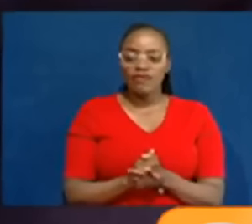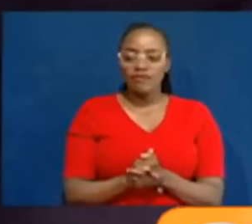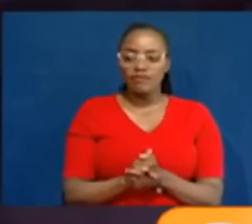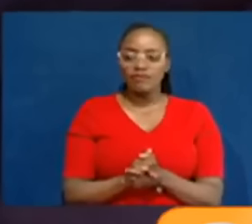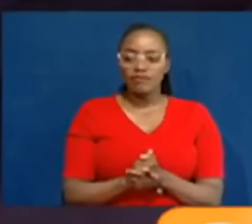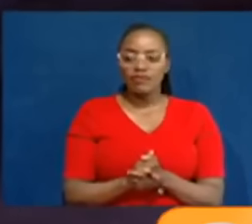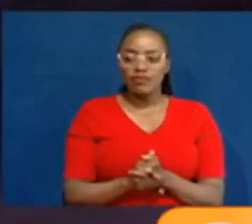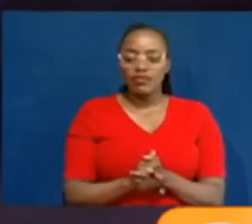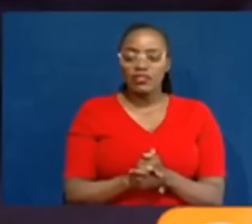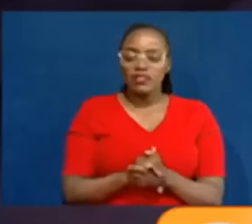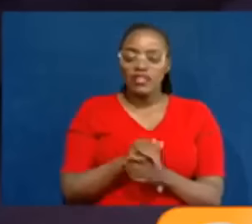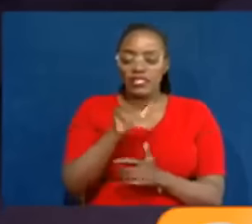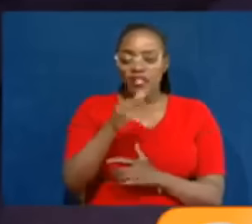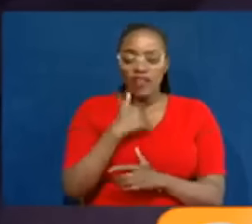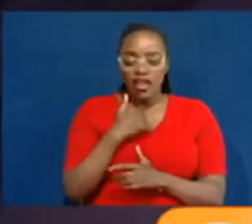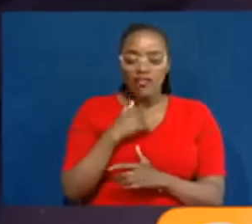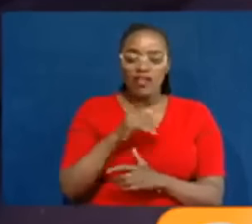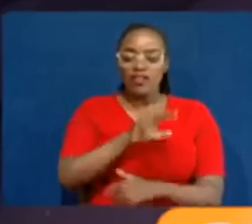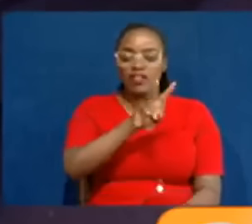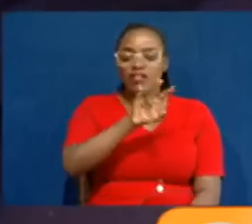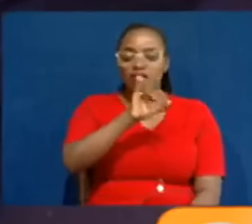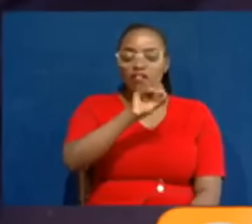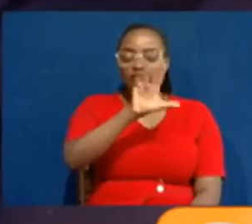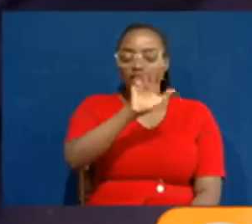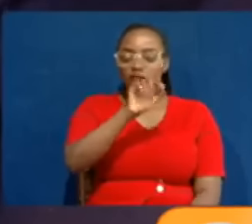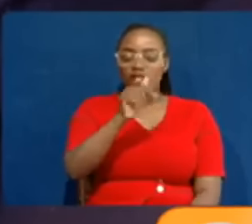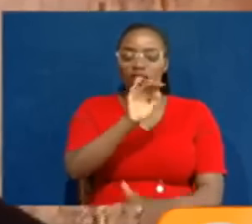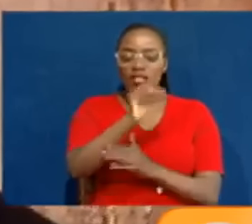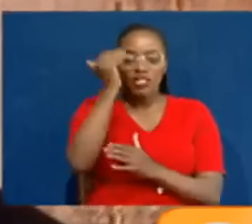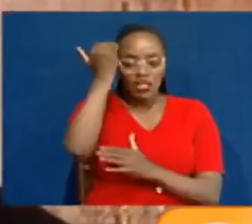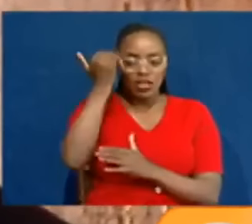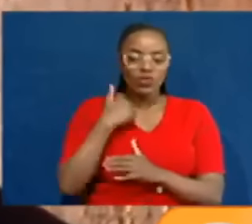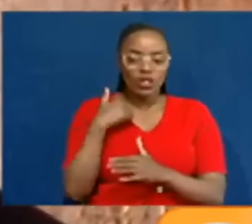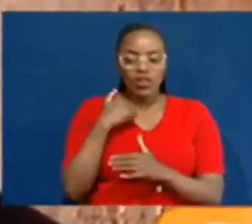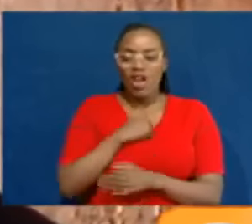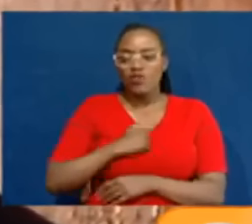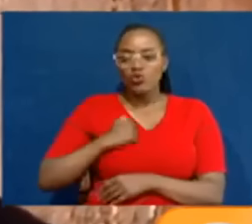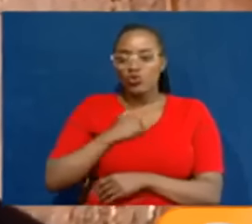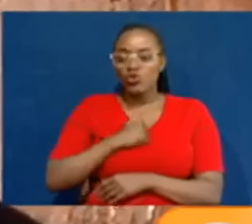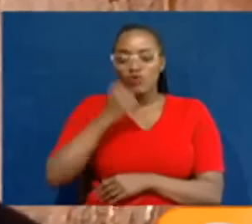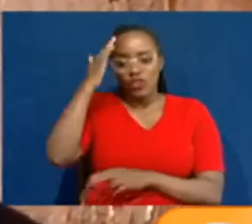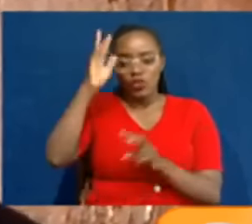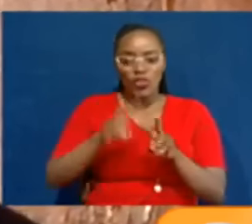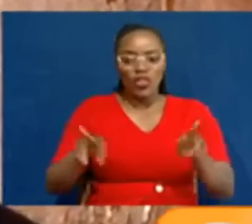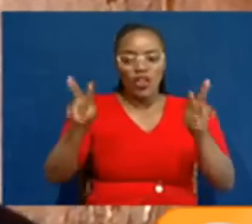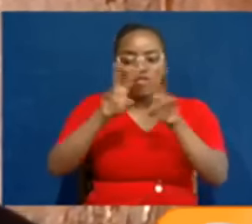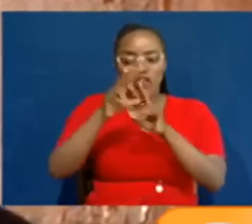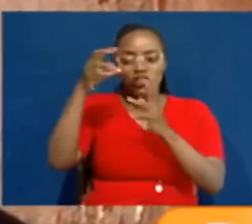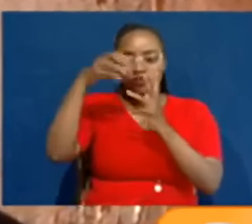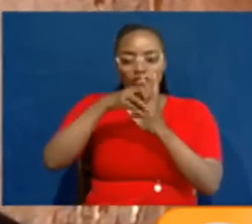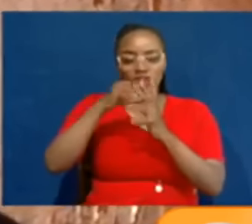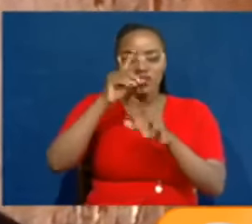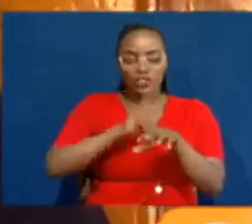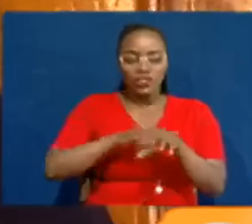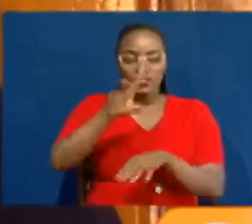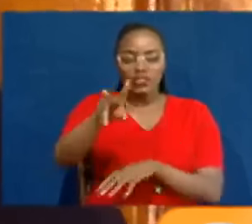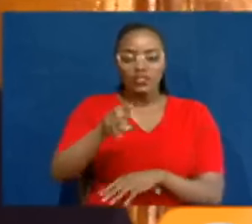A distraught Violet pleaded with the court to have mercy on her, saying she did not know the value of the ring at the time she took